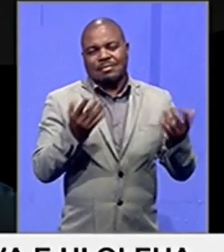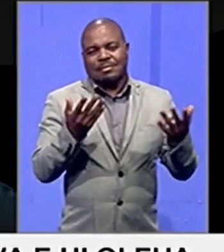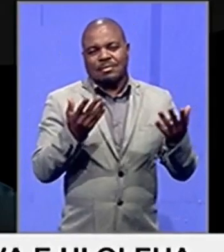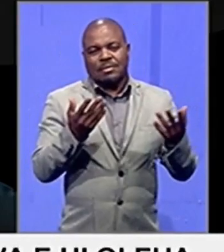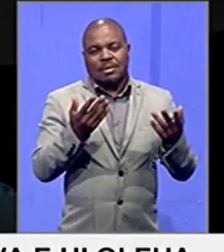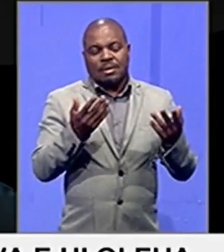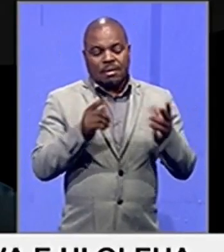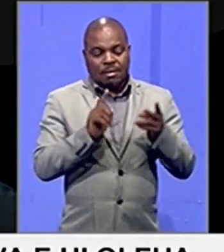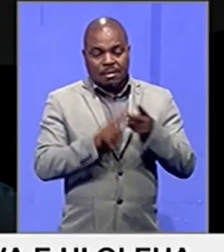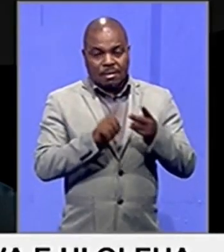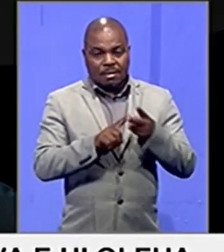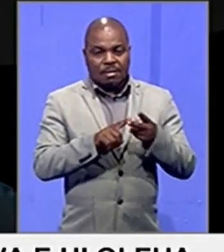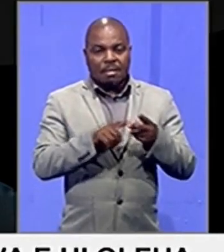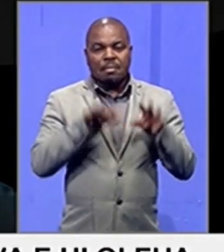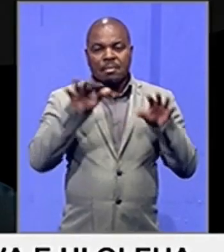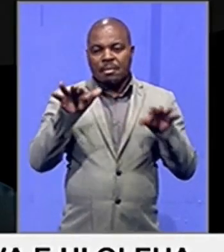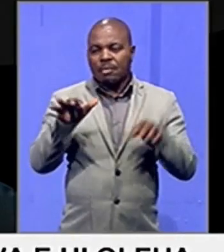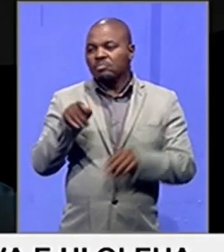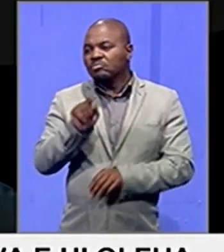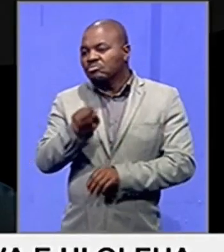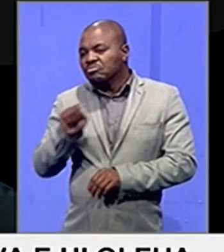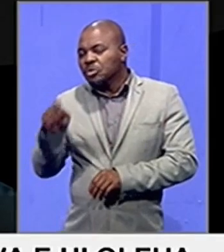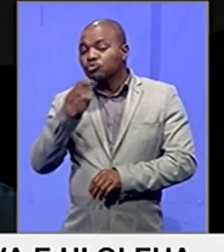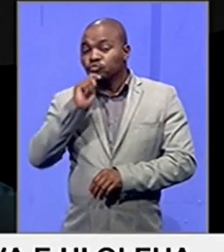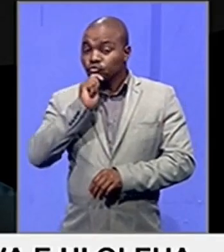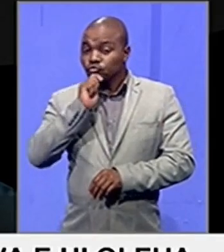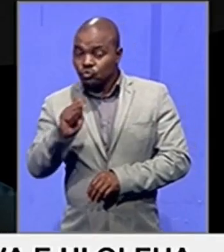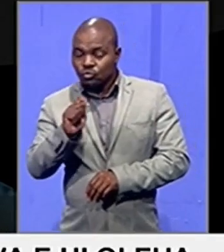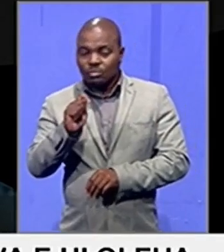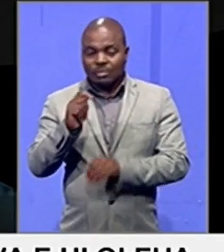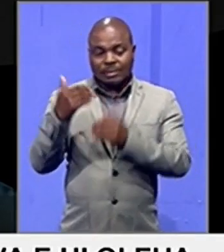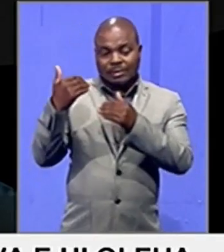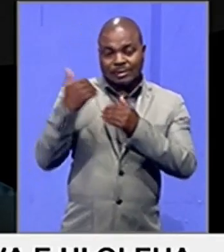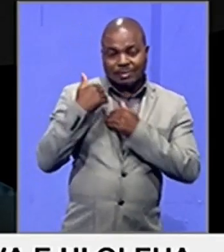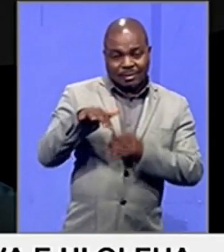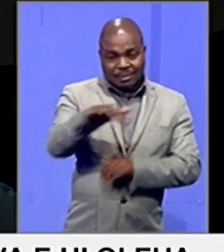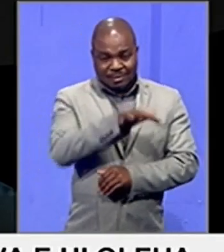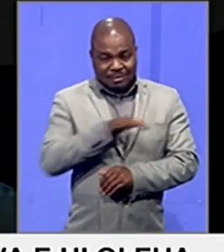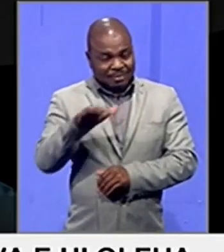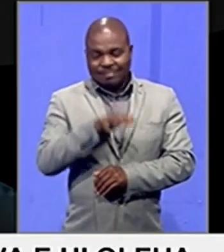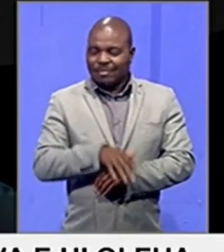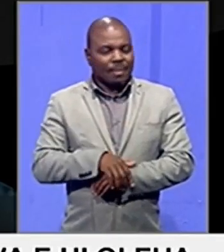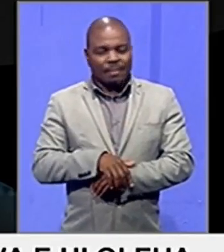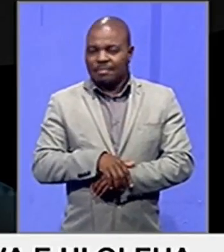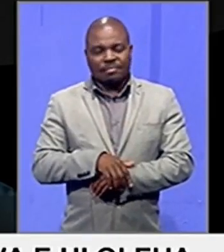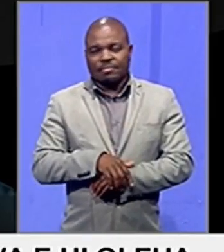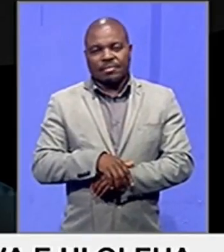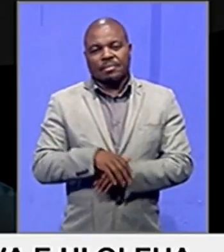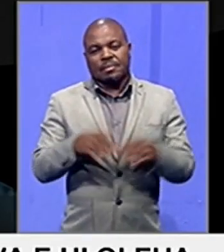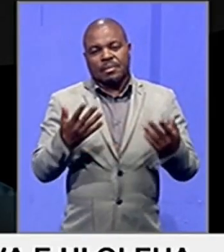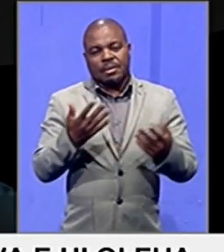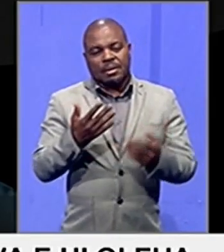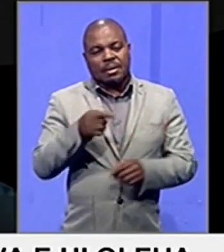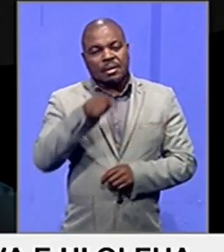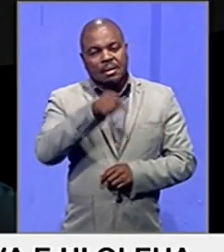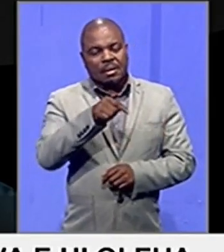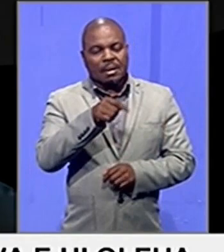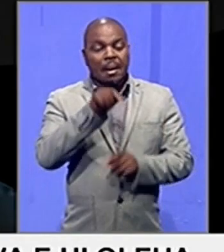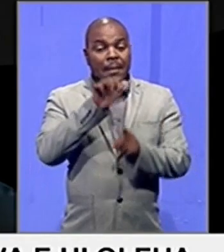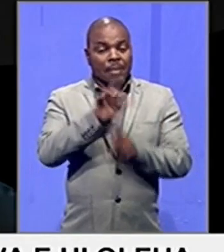that offenders are not really secure and kept in secure facilities. And of course this has an impact